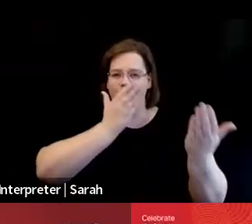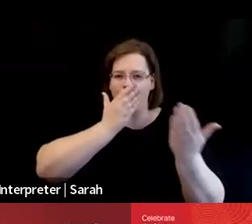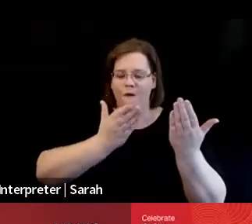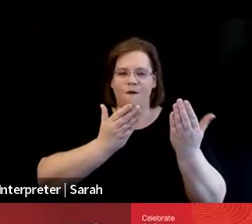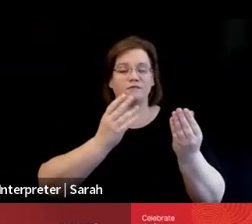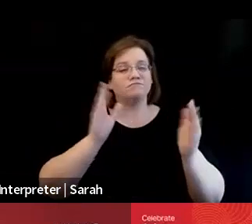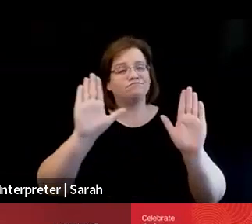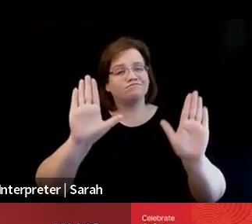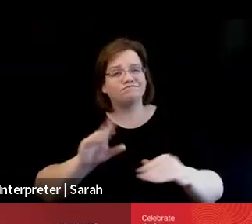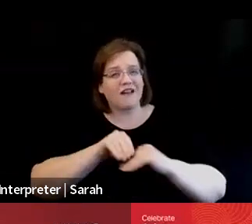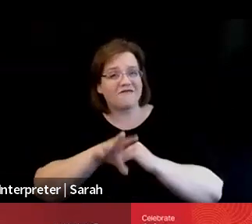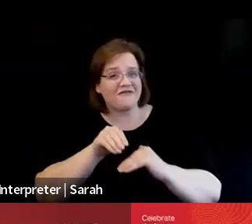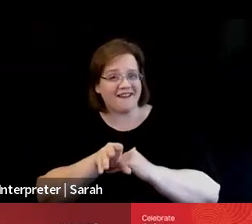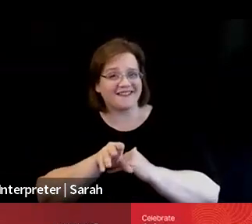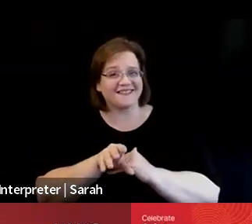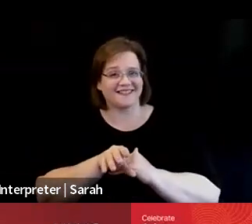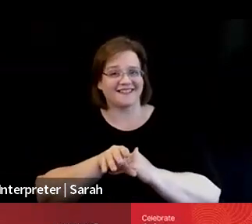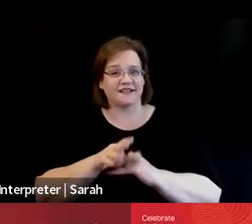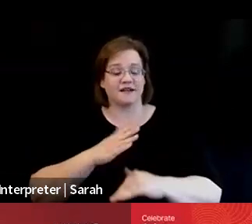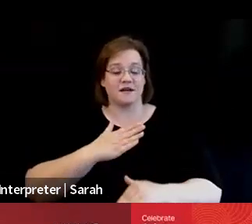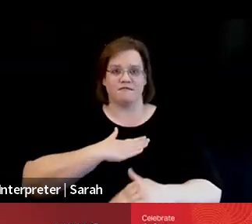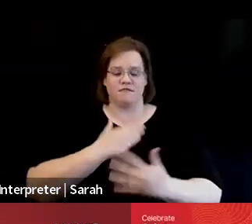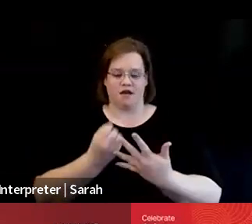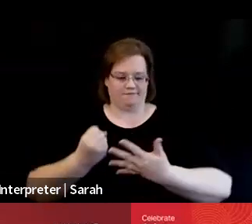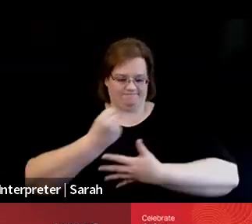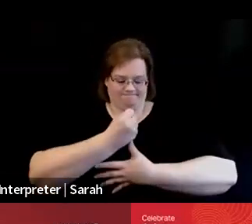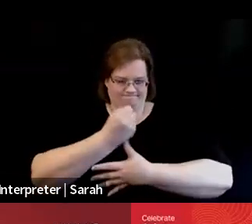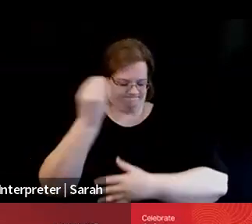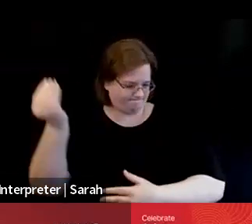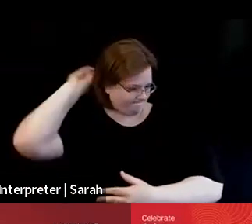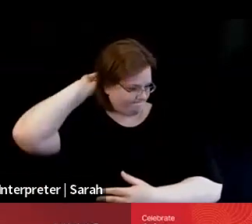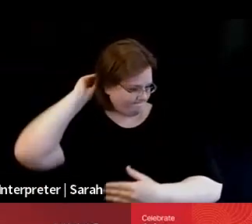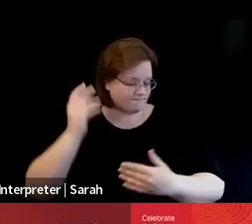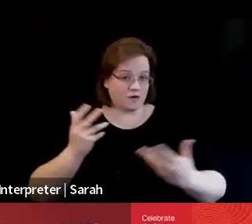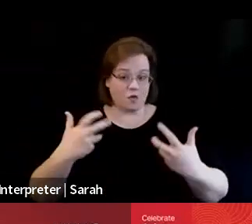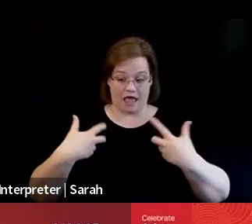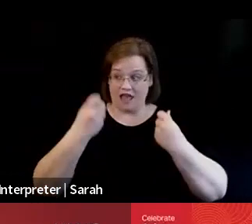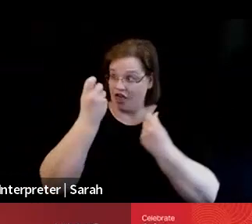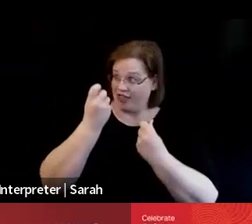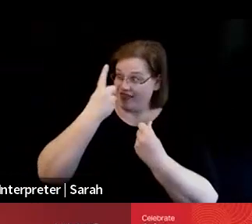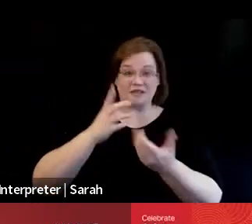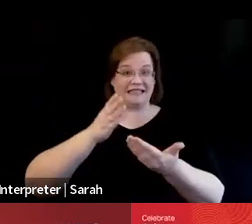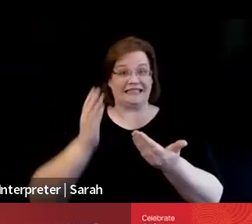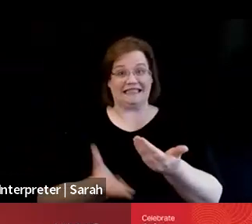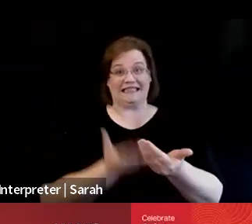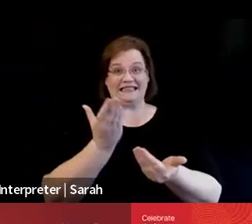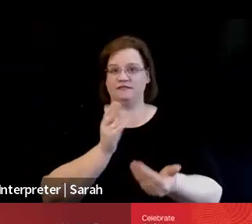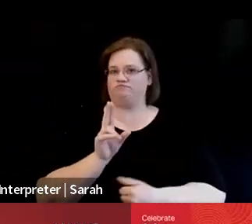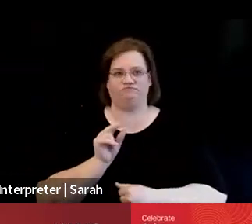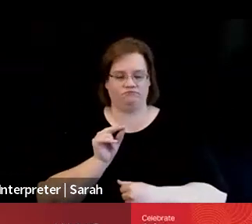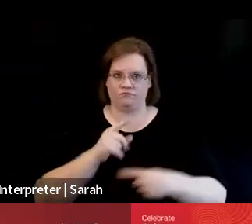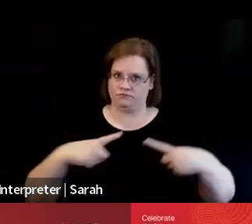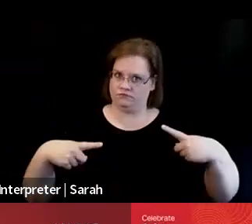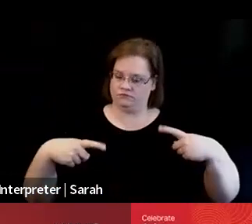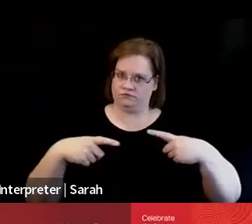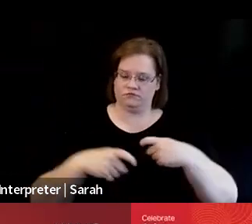of great advice. And I would say that my biggest takeaway is that health literacy is not that easy. It's very complicated. There's a lot of